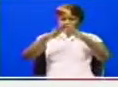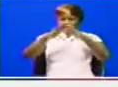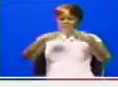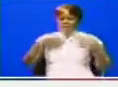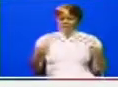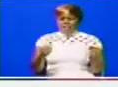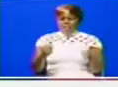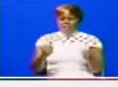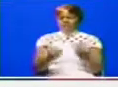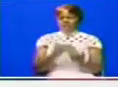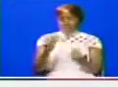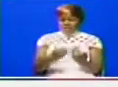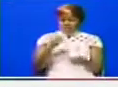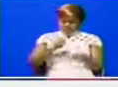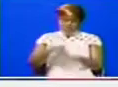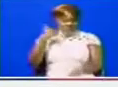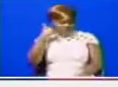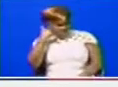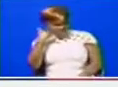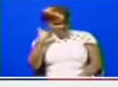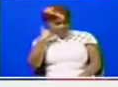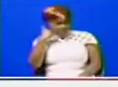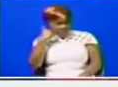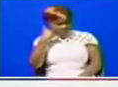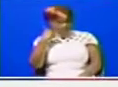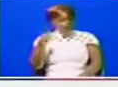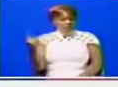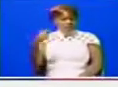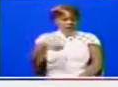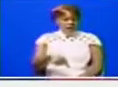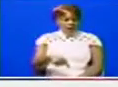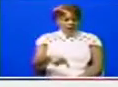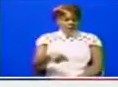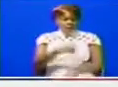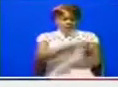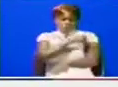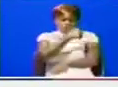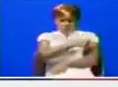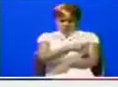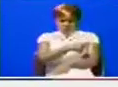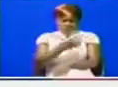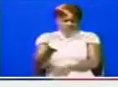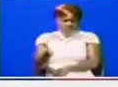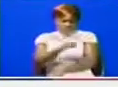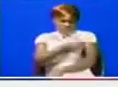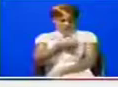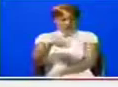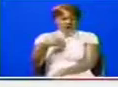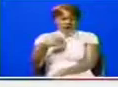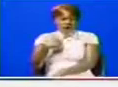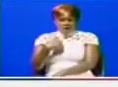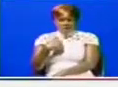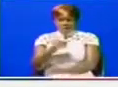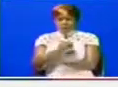facilities. When they are sick, for example, when they're caught with pneumonia, when they come to the health facility, if in the health facility there's no